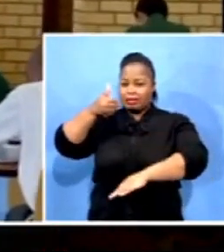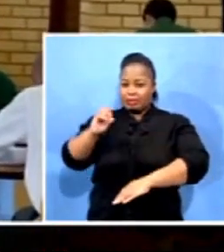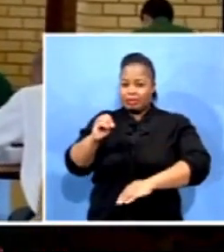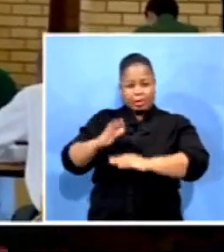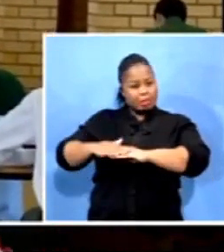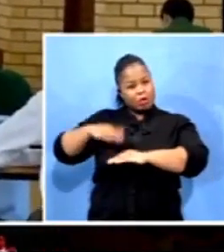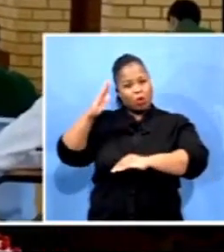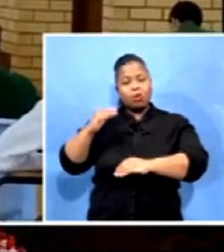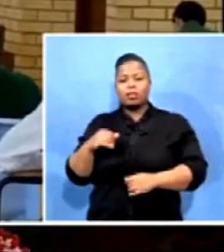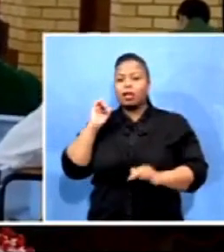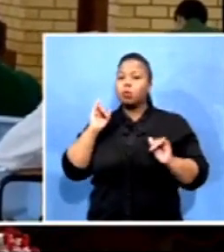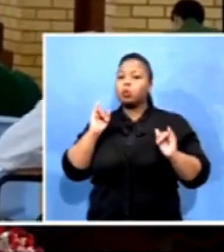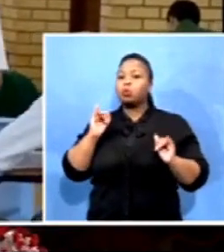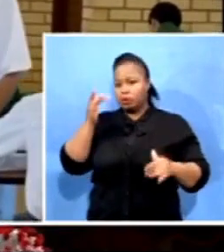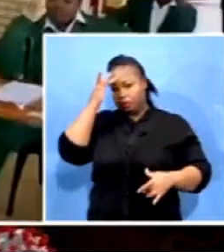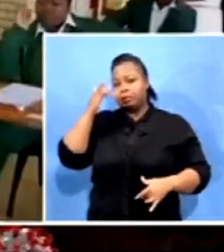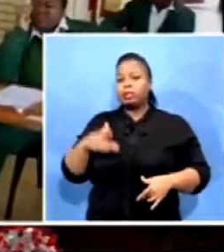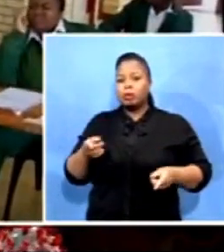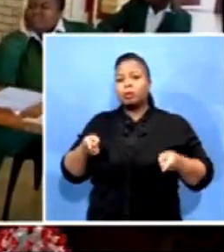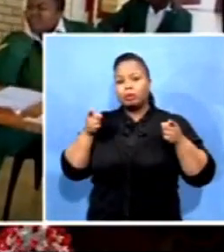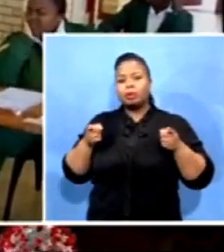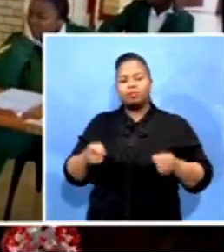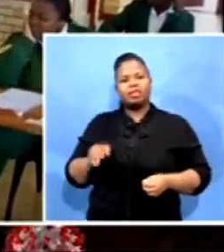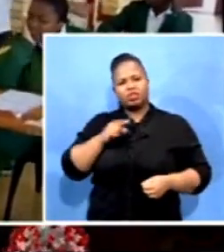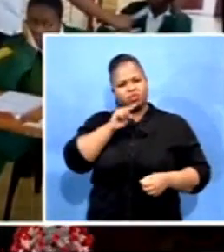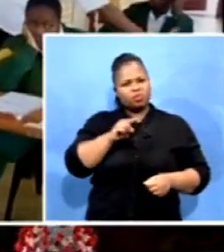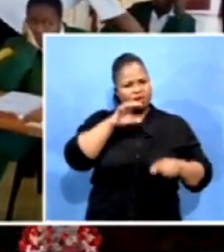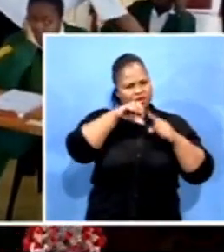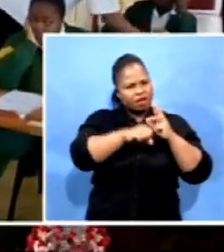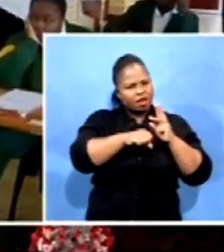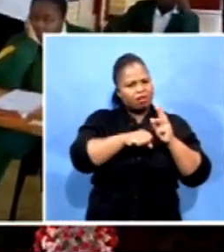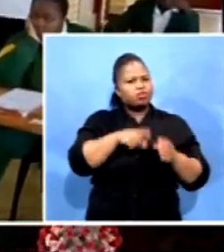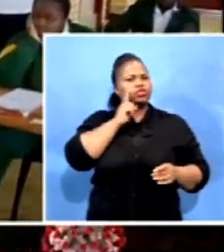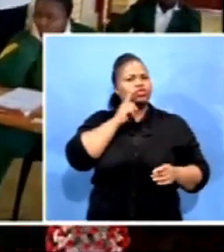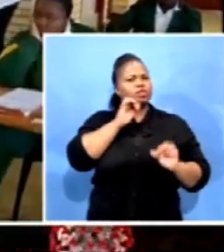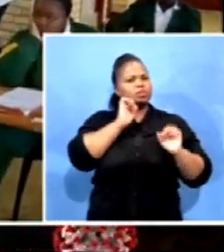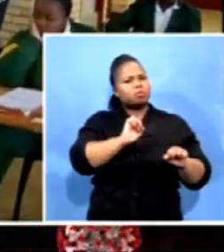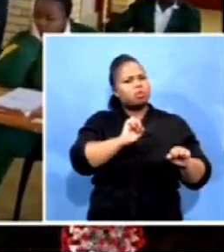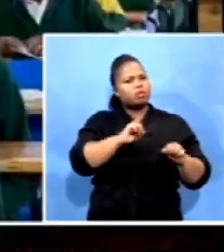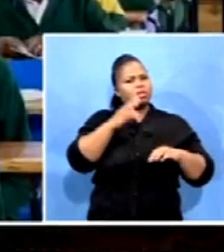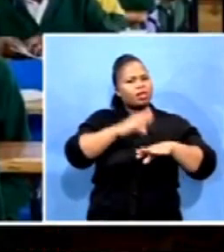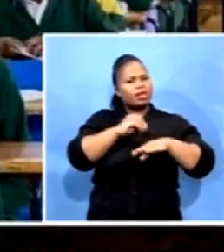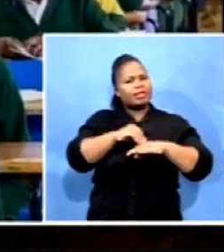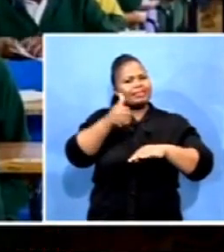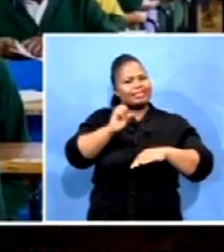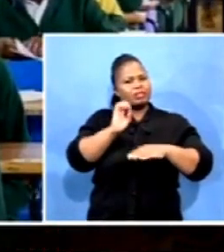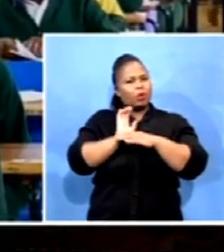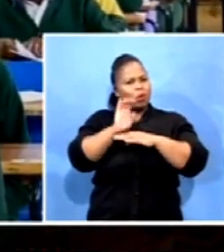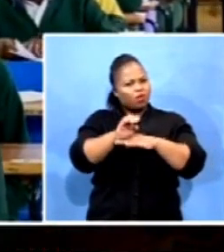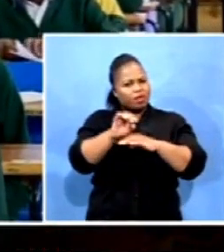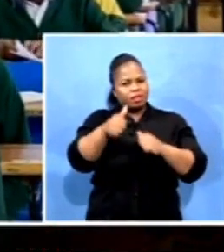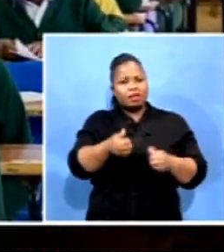finding out how many teachers do you have over the age of 60, and how will they be catered for when they go back to school?